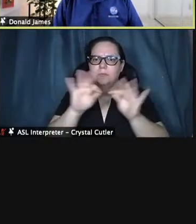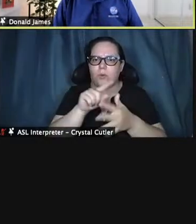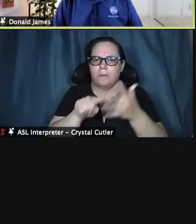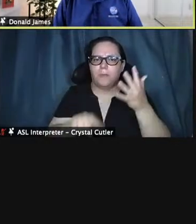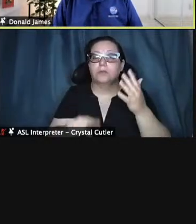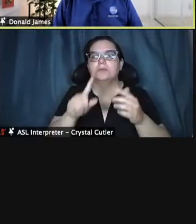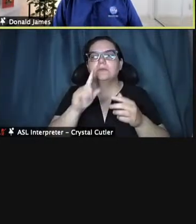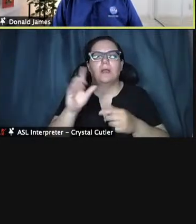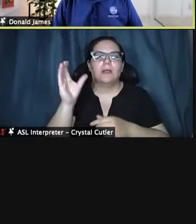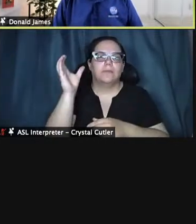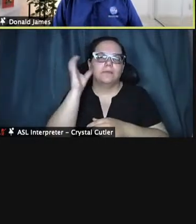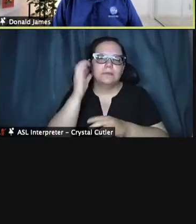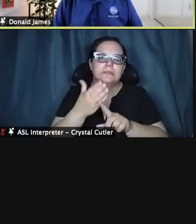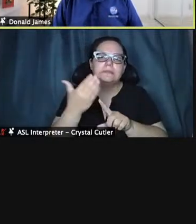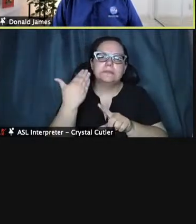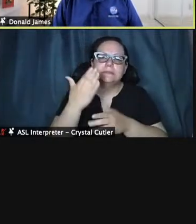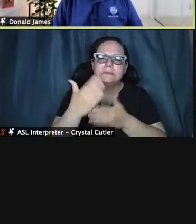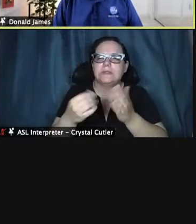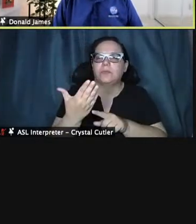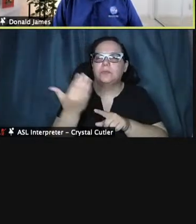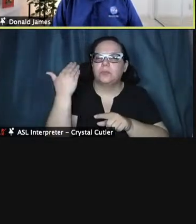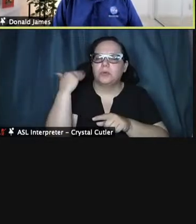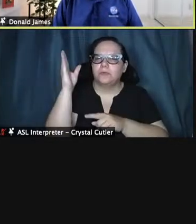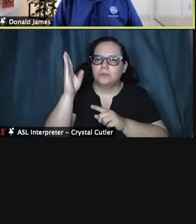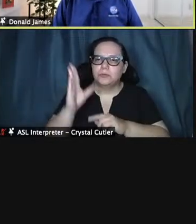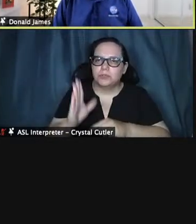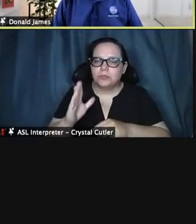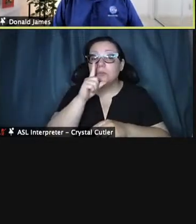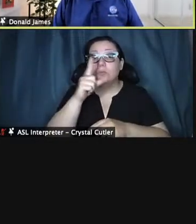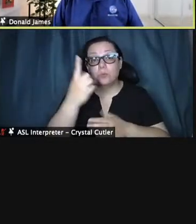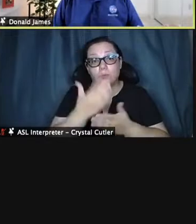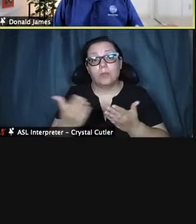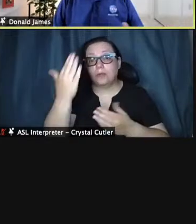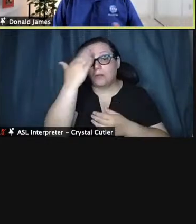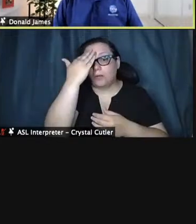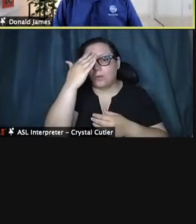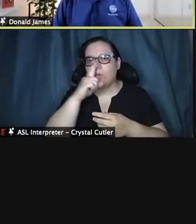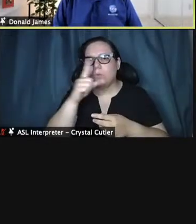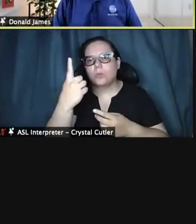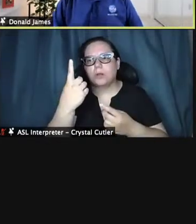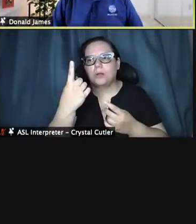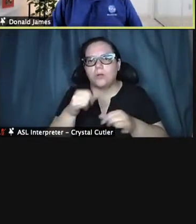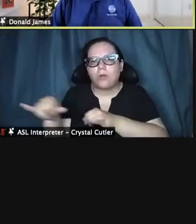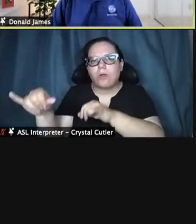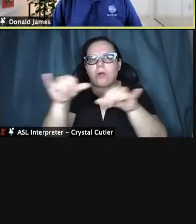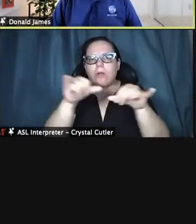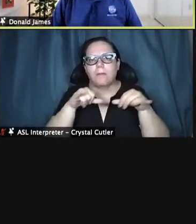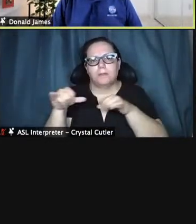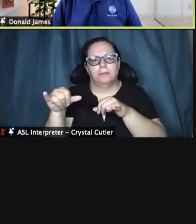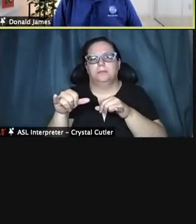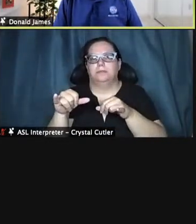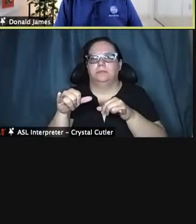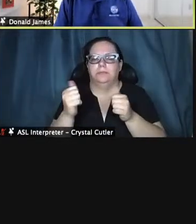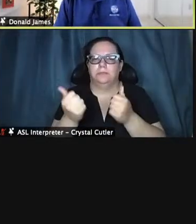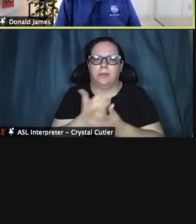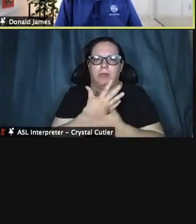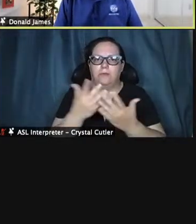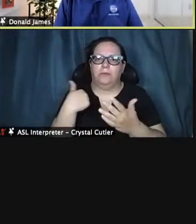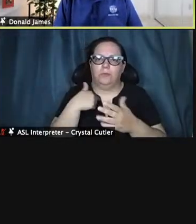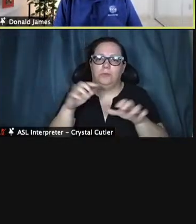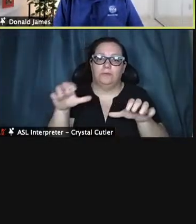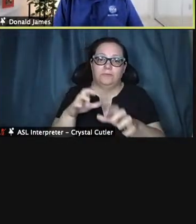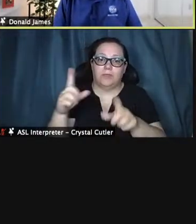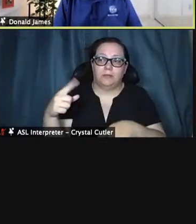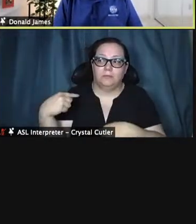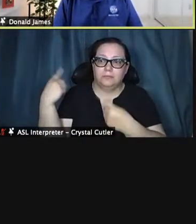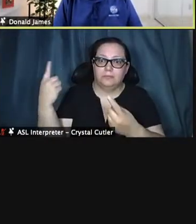previous presenters, the one thing I know is the common denominator about everything that we have done on the moon, we